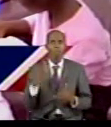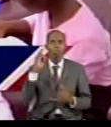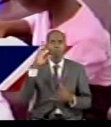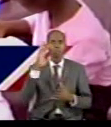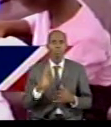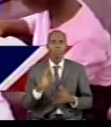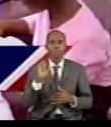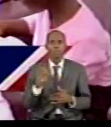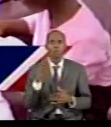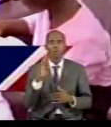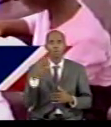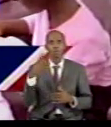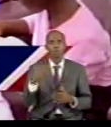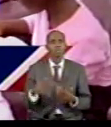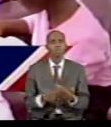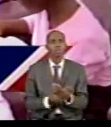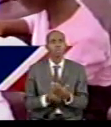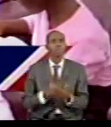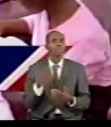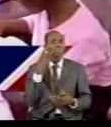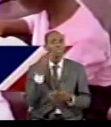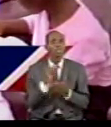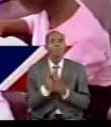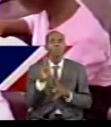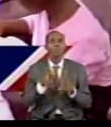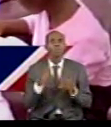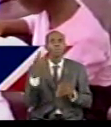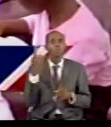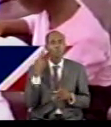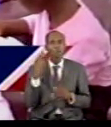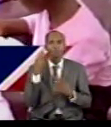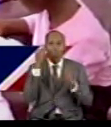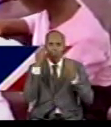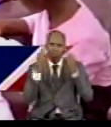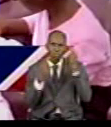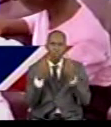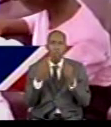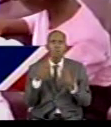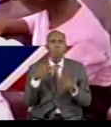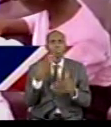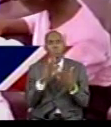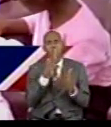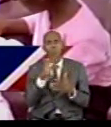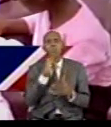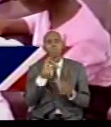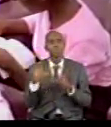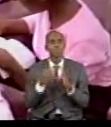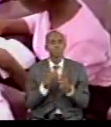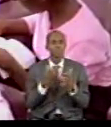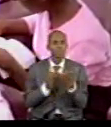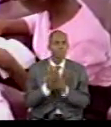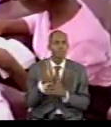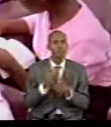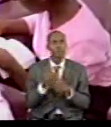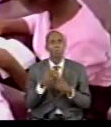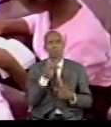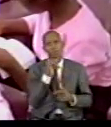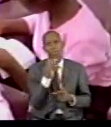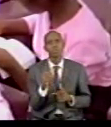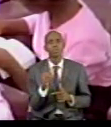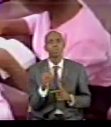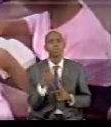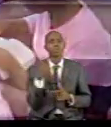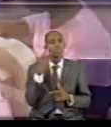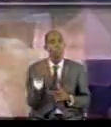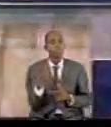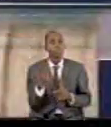concerned whether he was doing it right or not. Which you personally, the work we do,